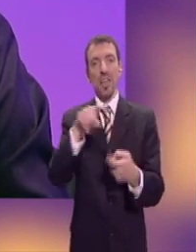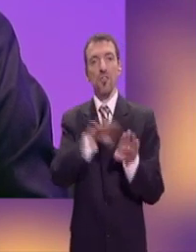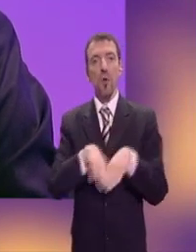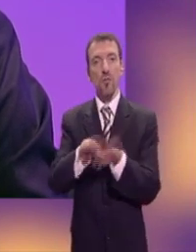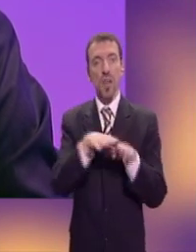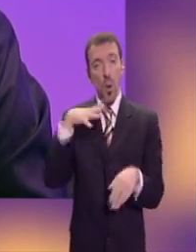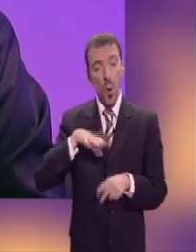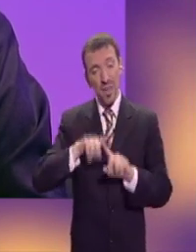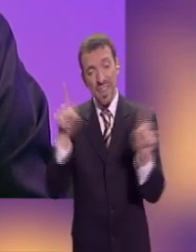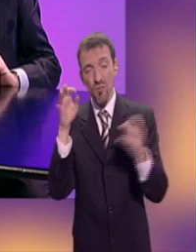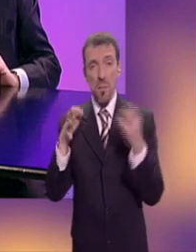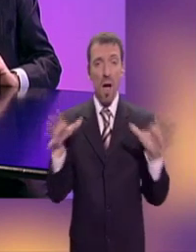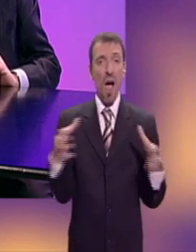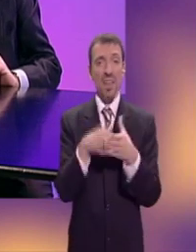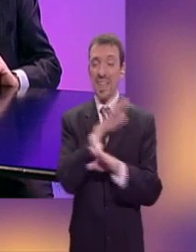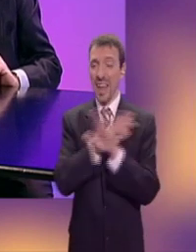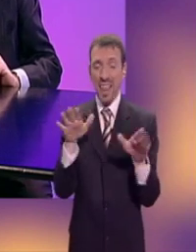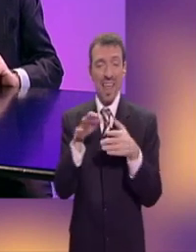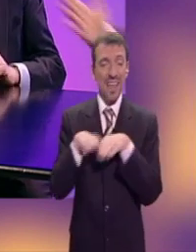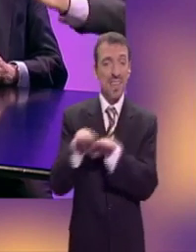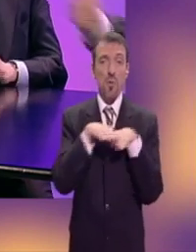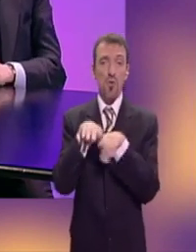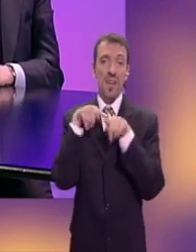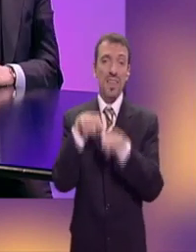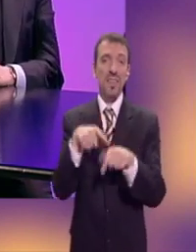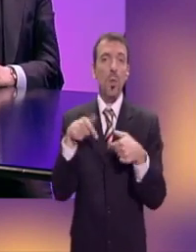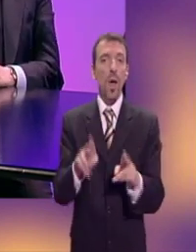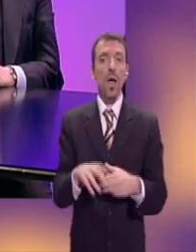wanted a different sort of party which had nothing to do with democratic socialism. Well, I mean, two